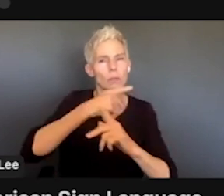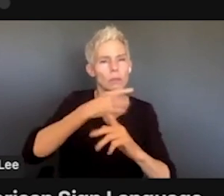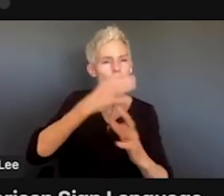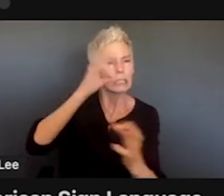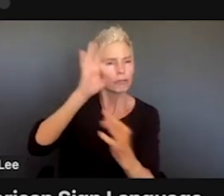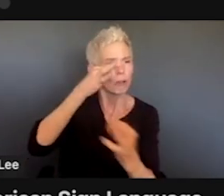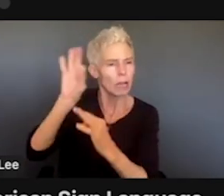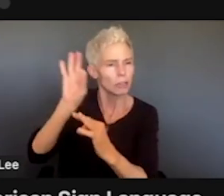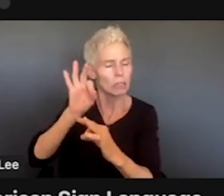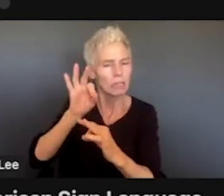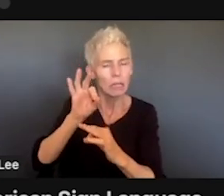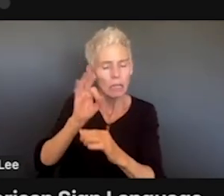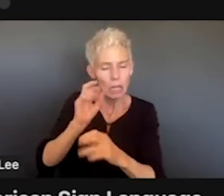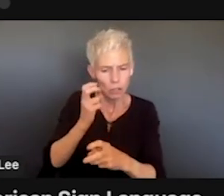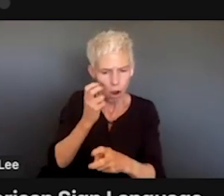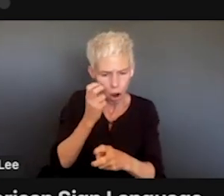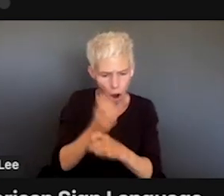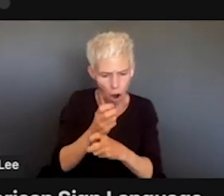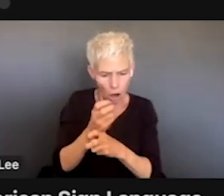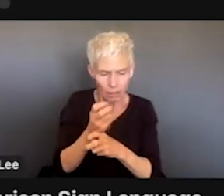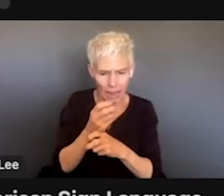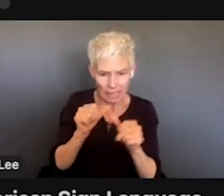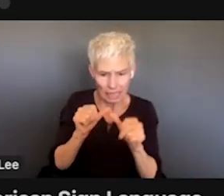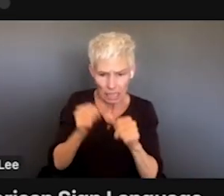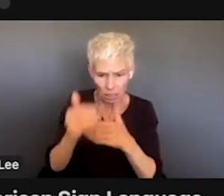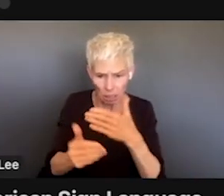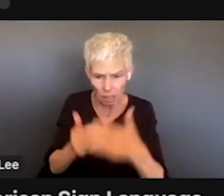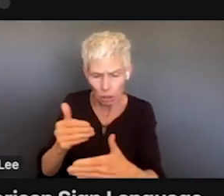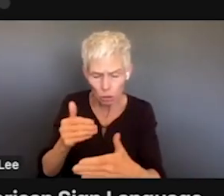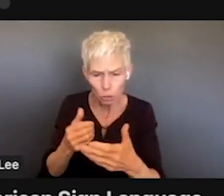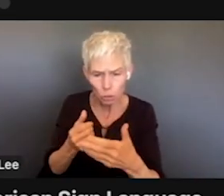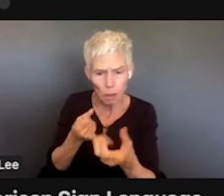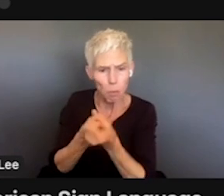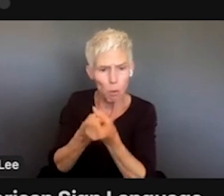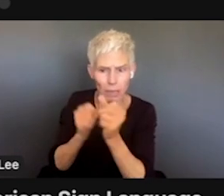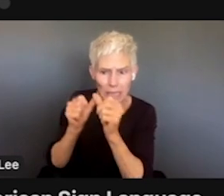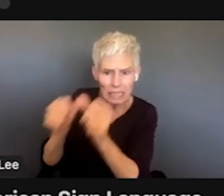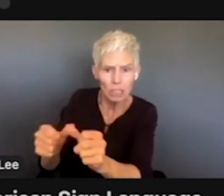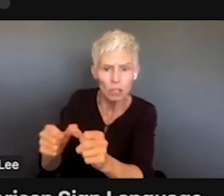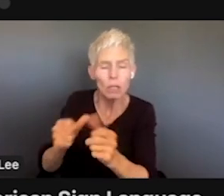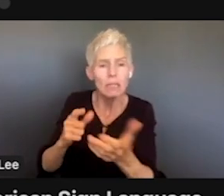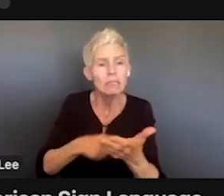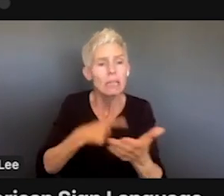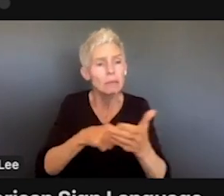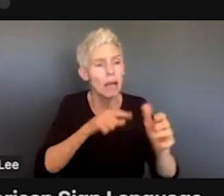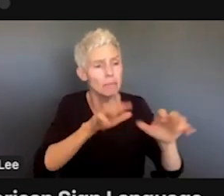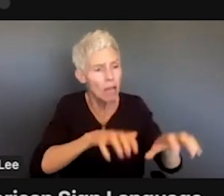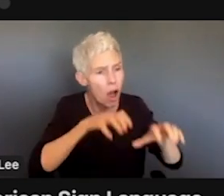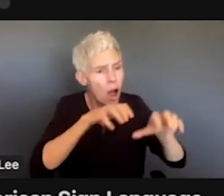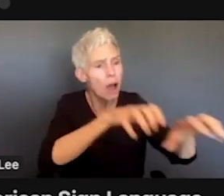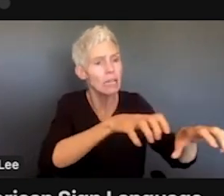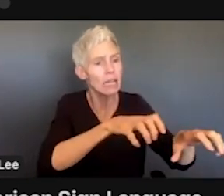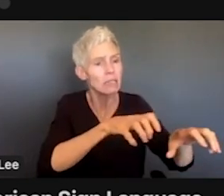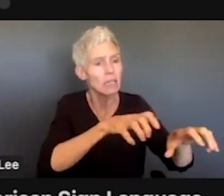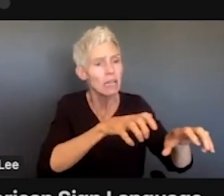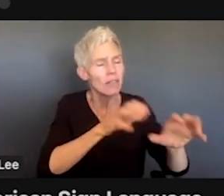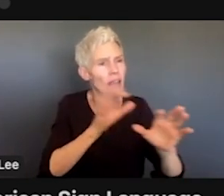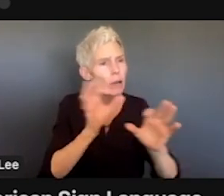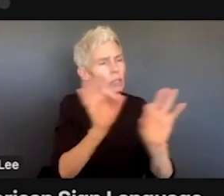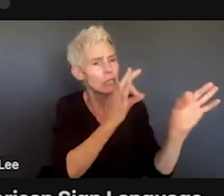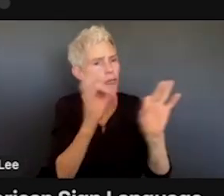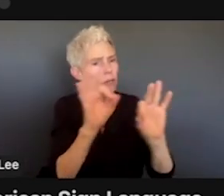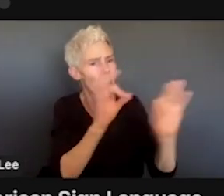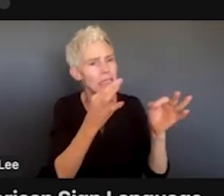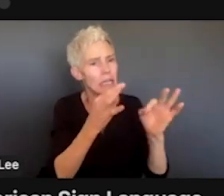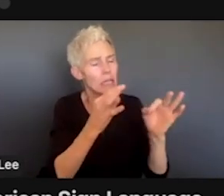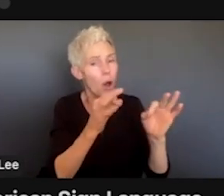sustain a movement, because the audience, often when we're talking about the public, they get distracted onto something that may be newer